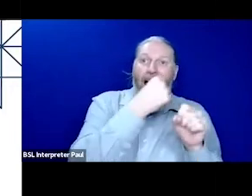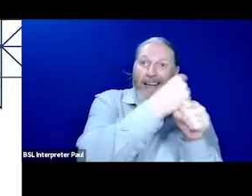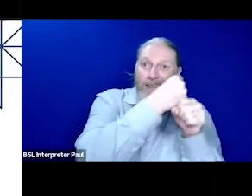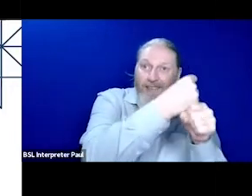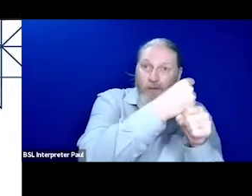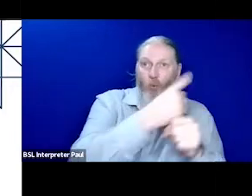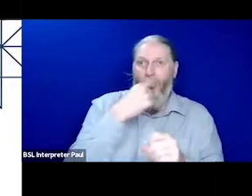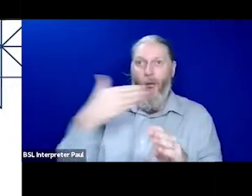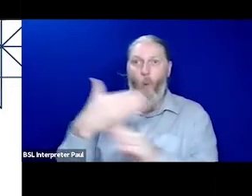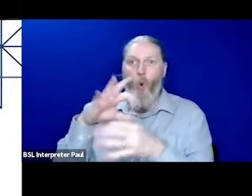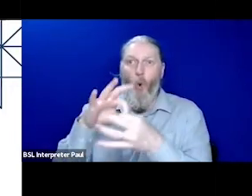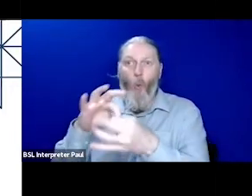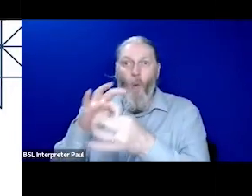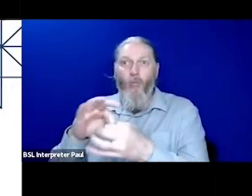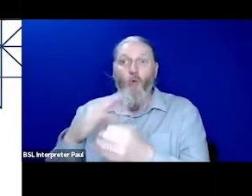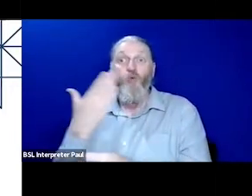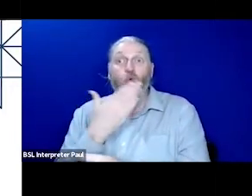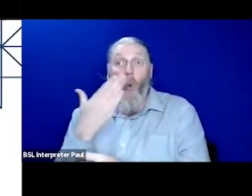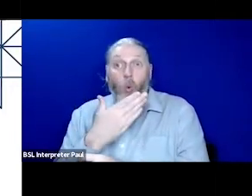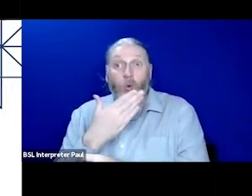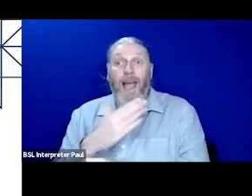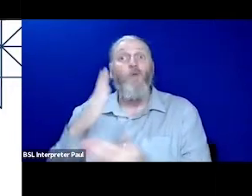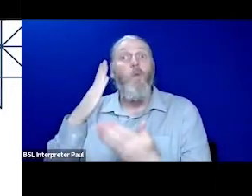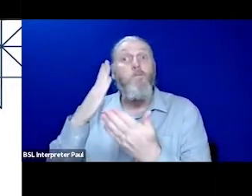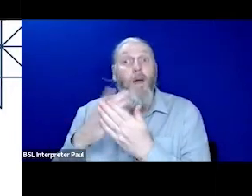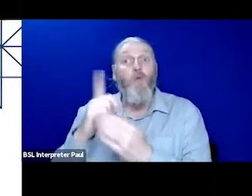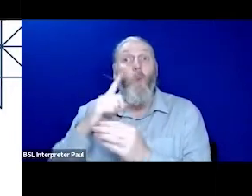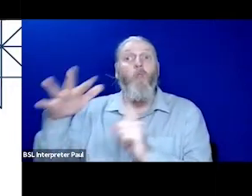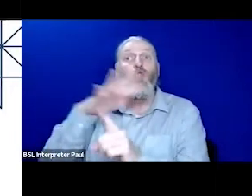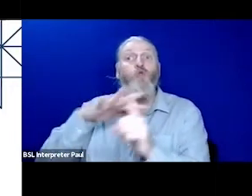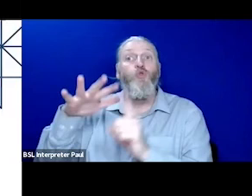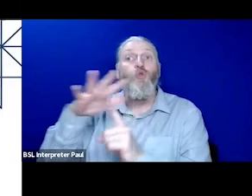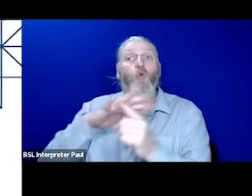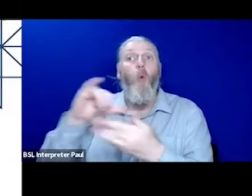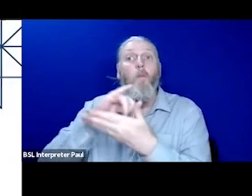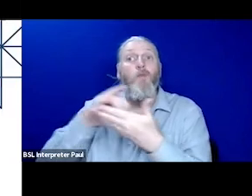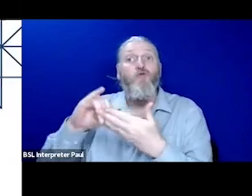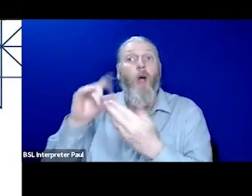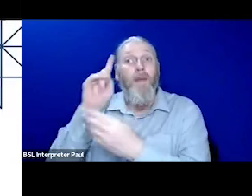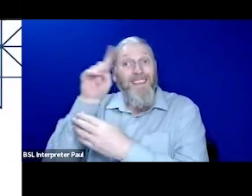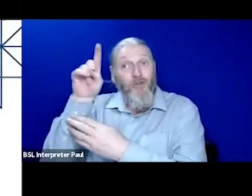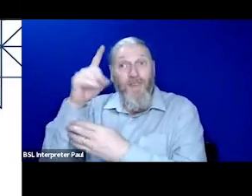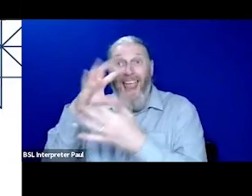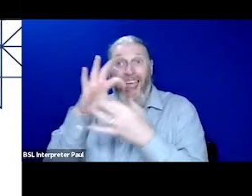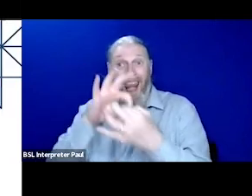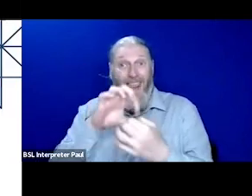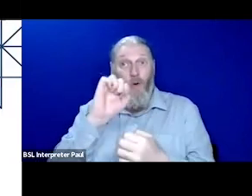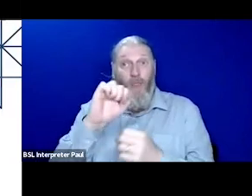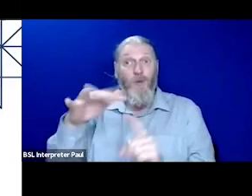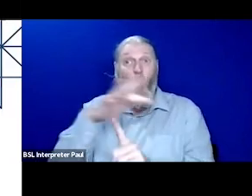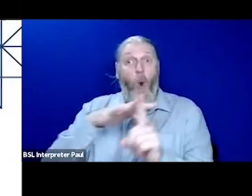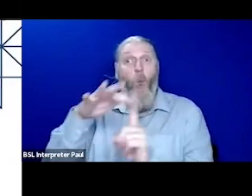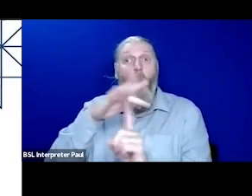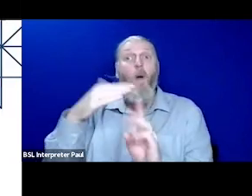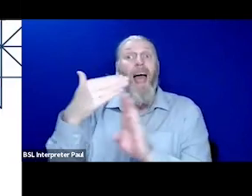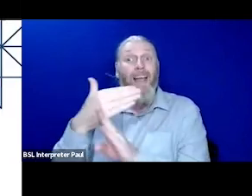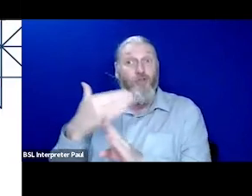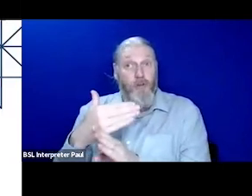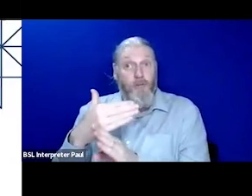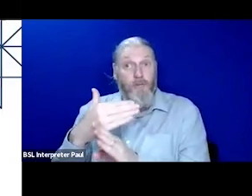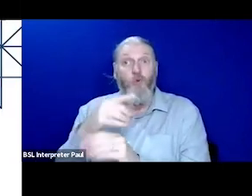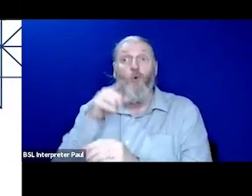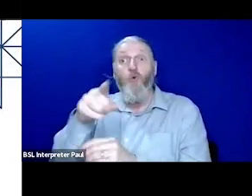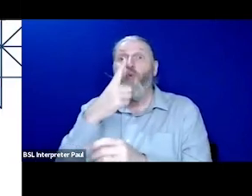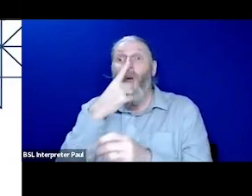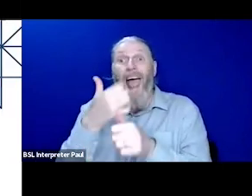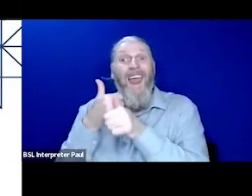can make sure that green social prescribing initiatives are linked to climate action. You can advocate for change.